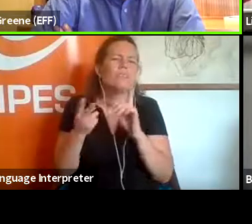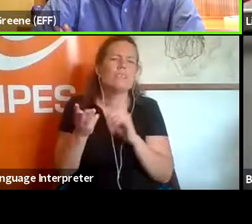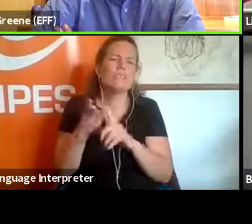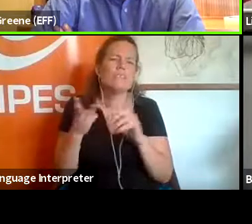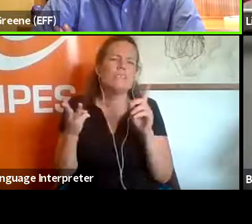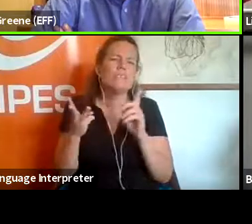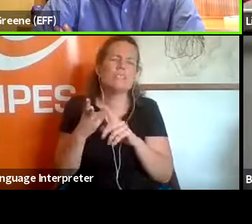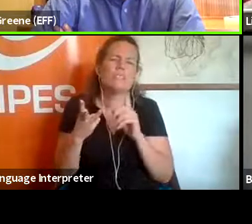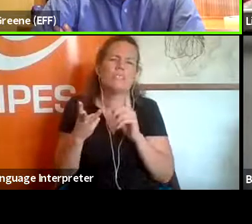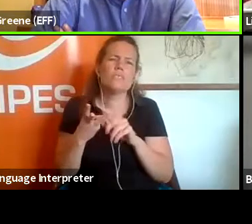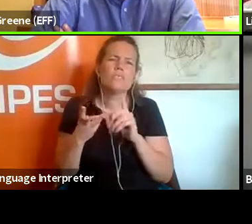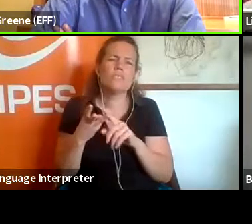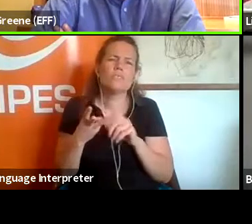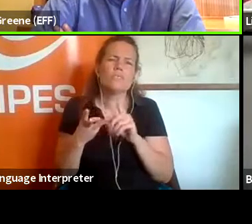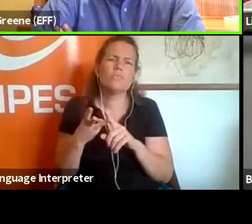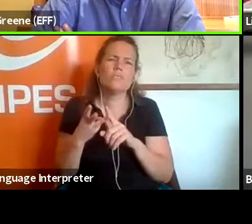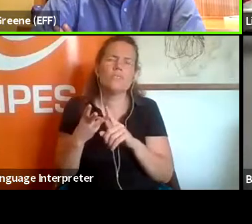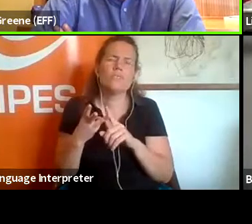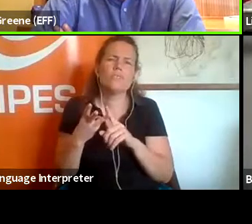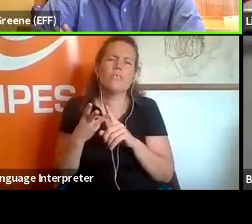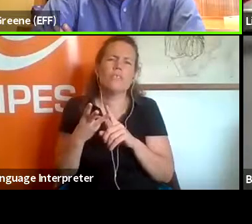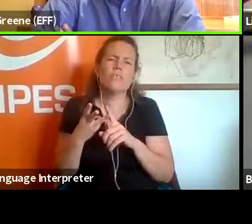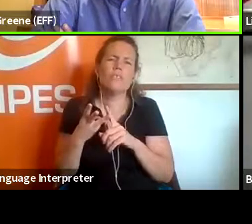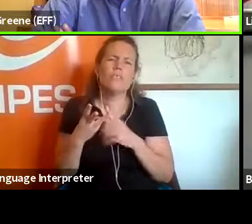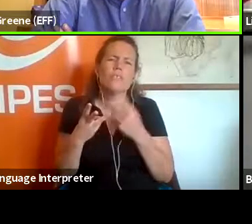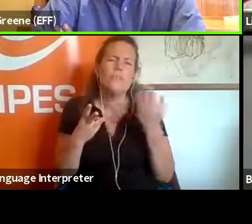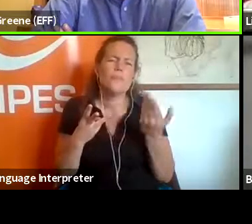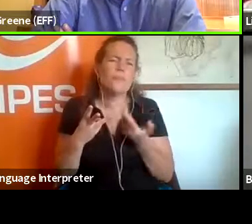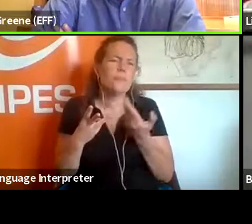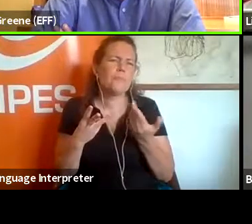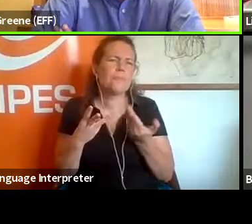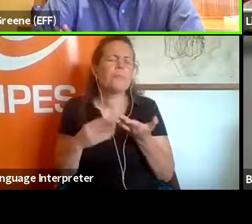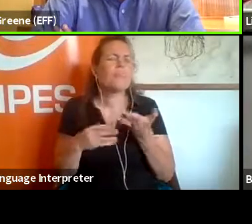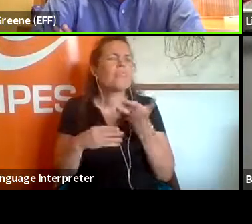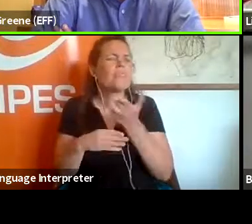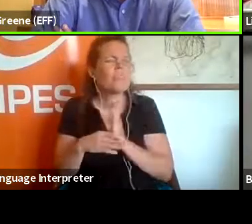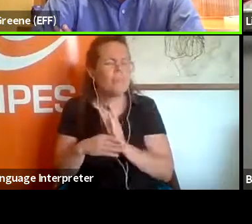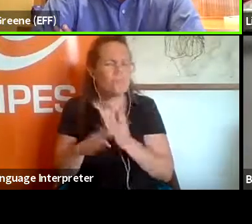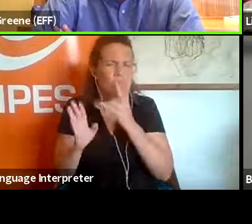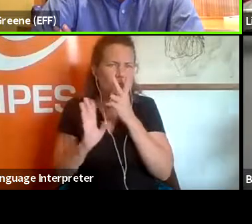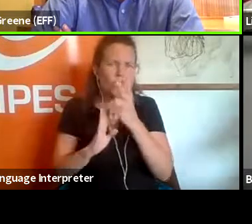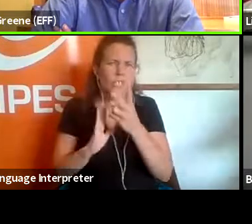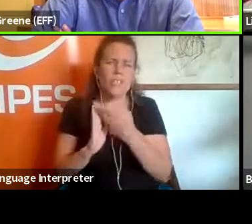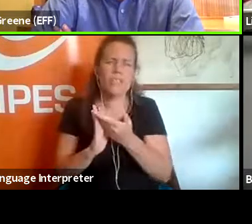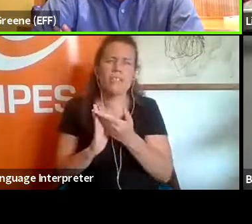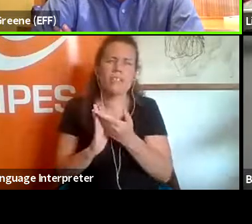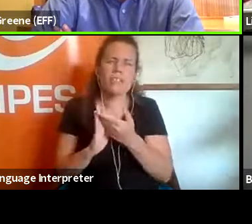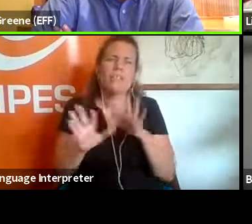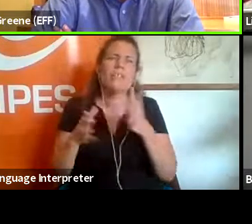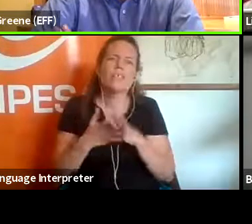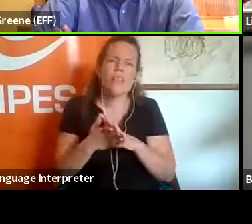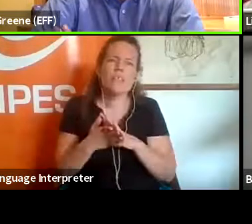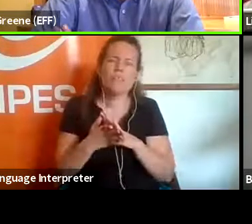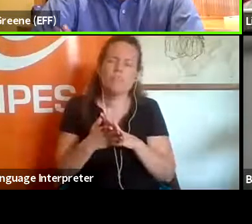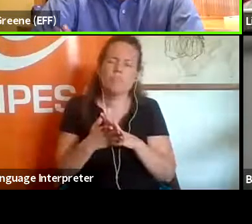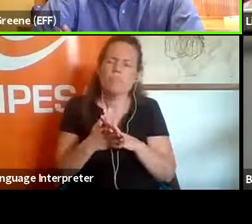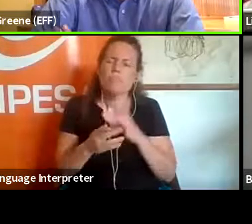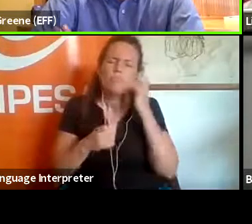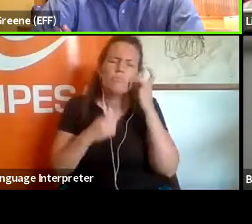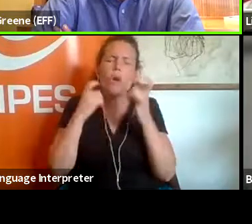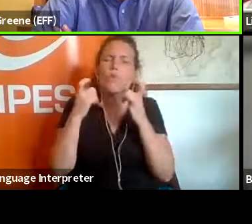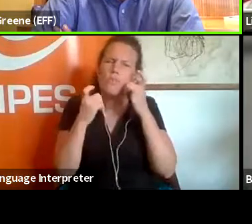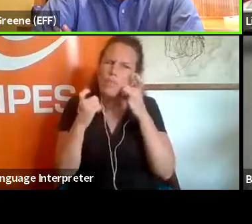of some of what you could see was some of the concerns are very highly specific,